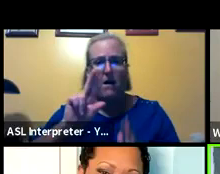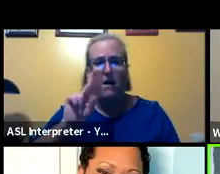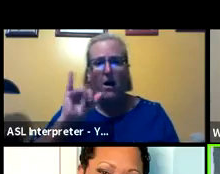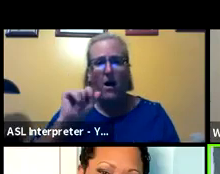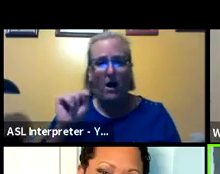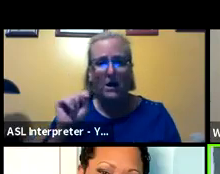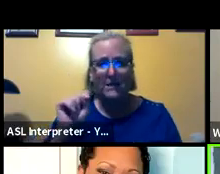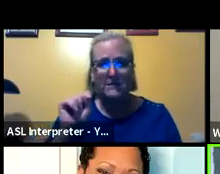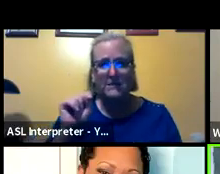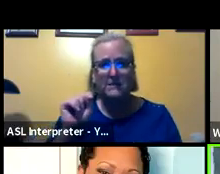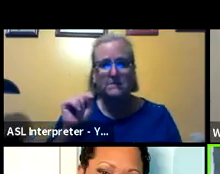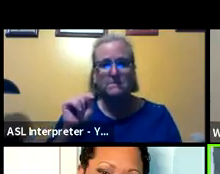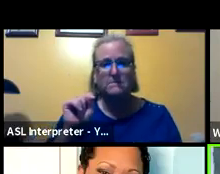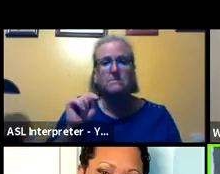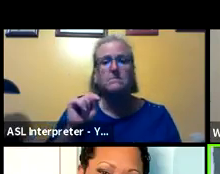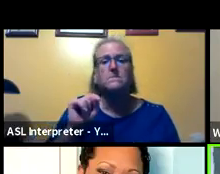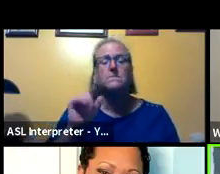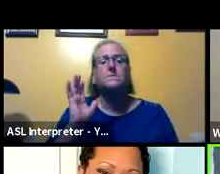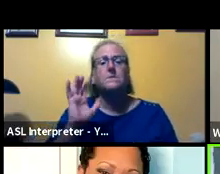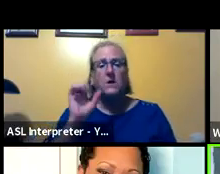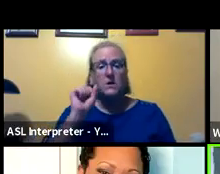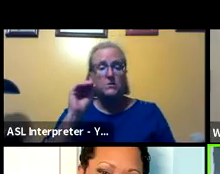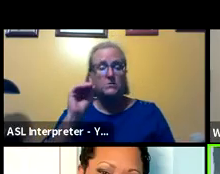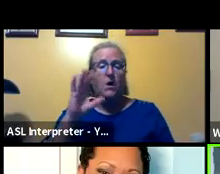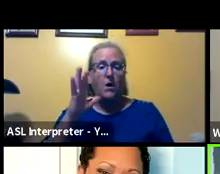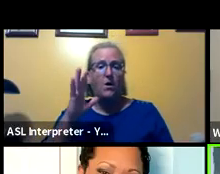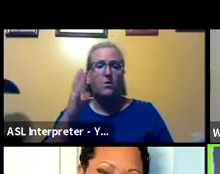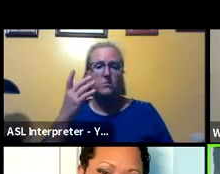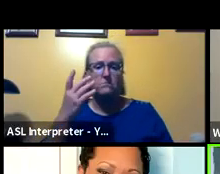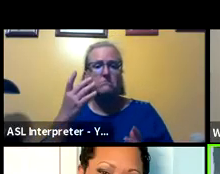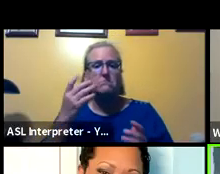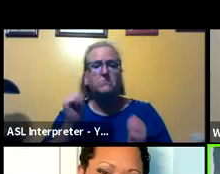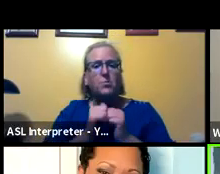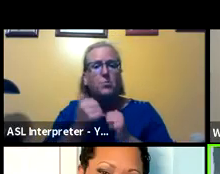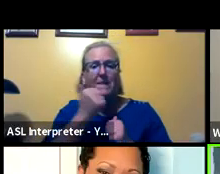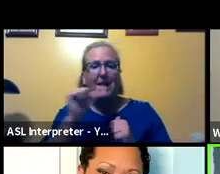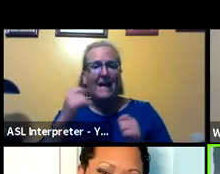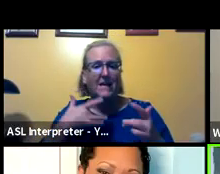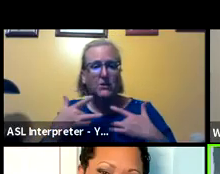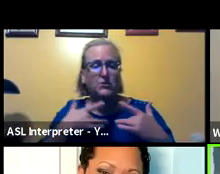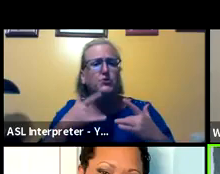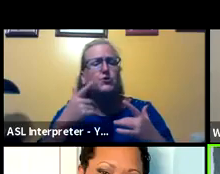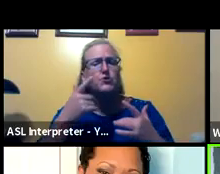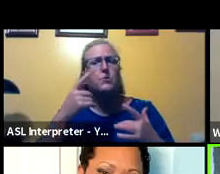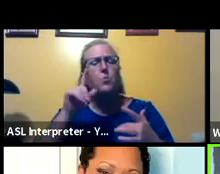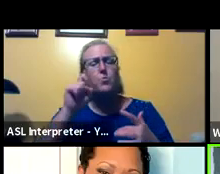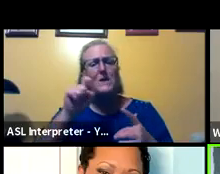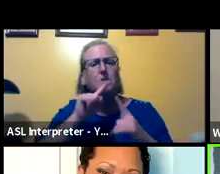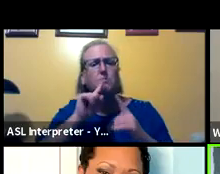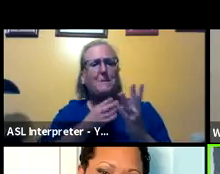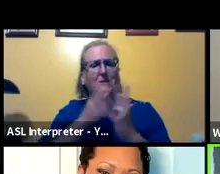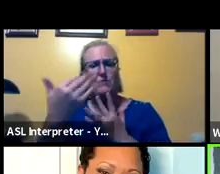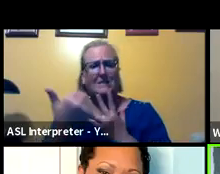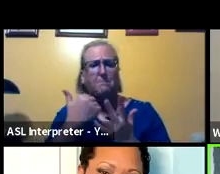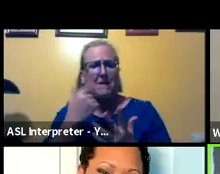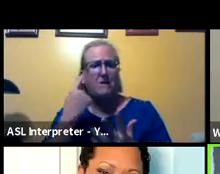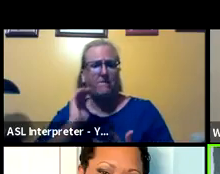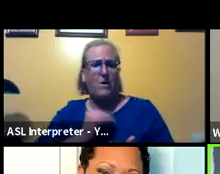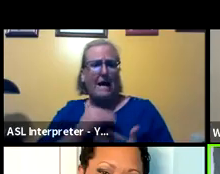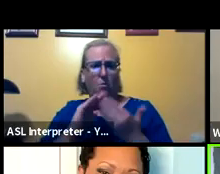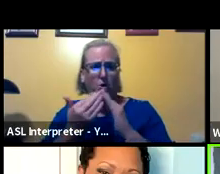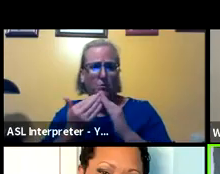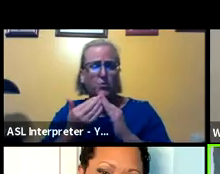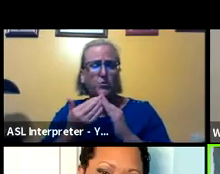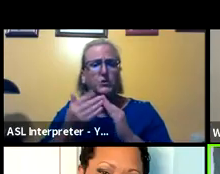that at a base level, in concerns of being transparent for our communities to establish